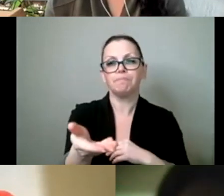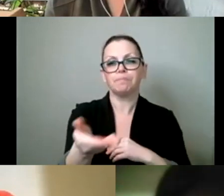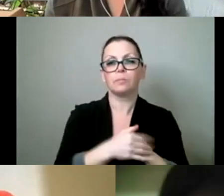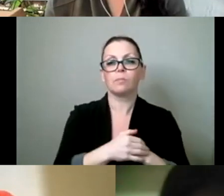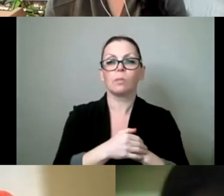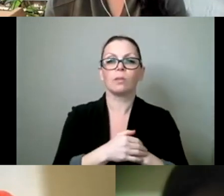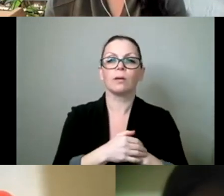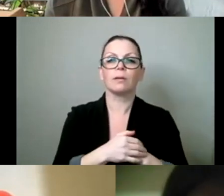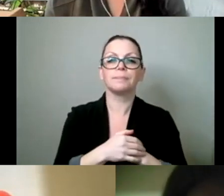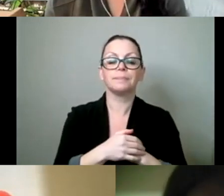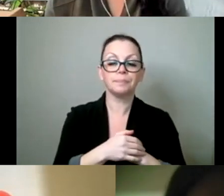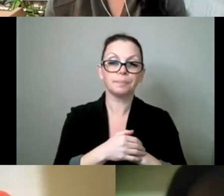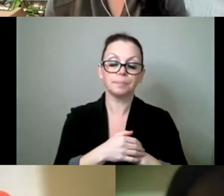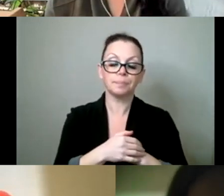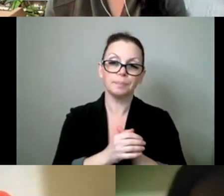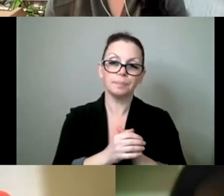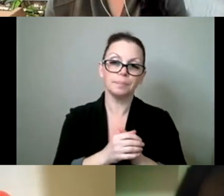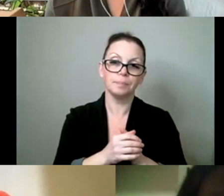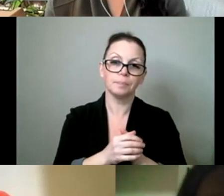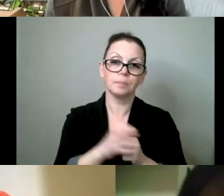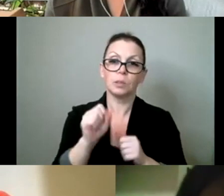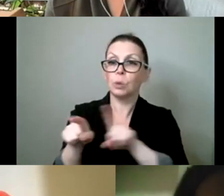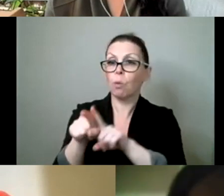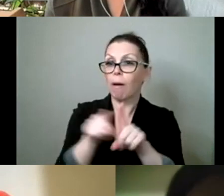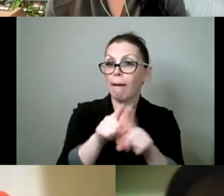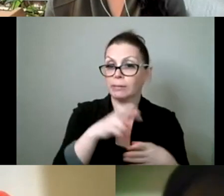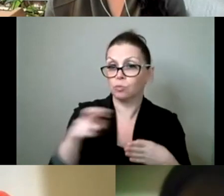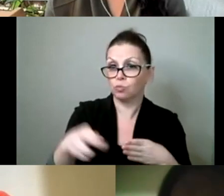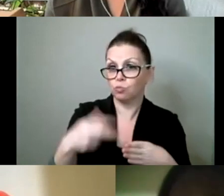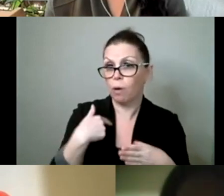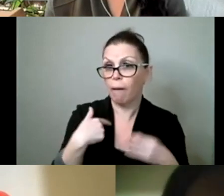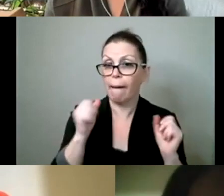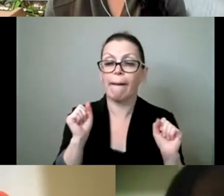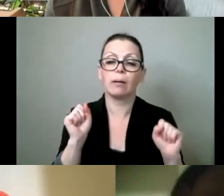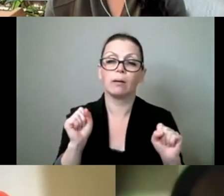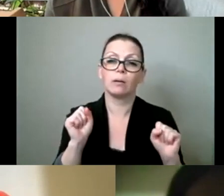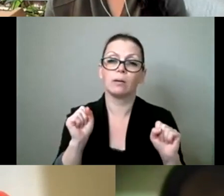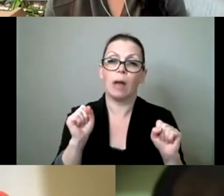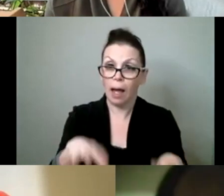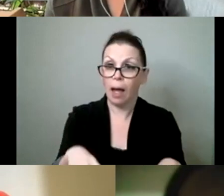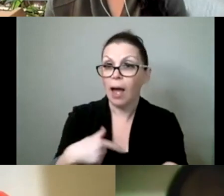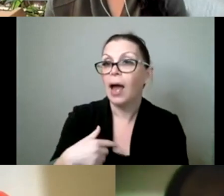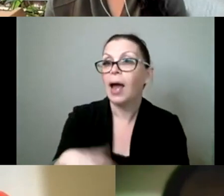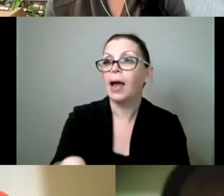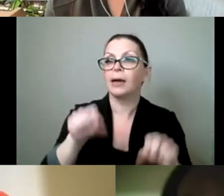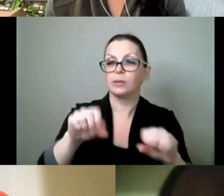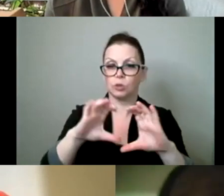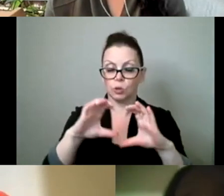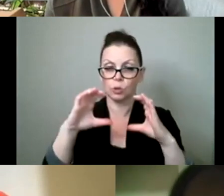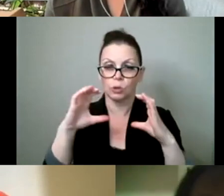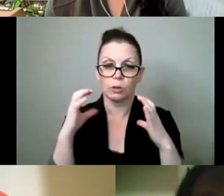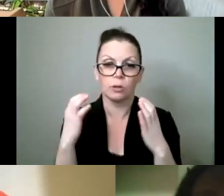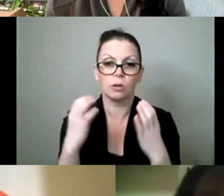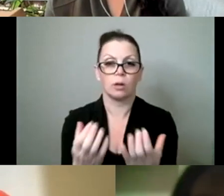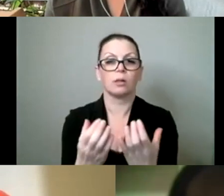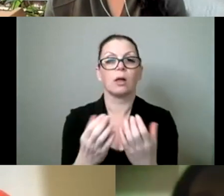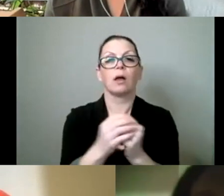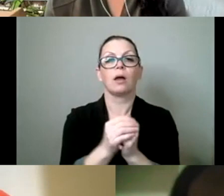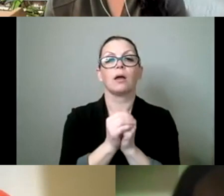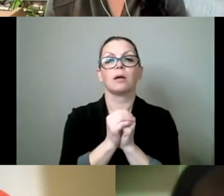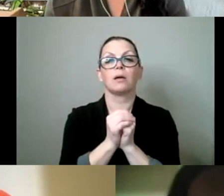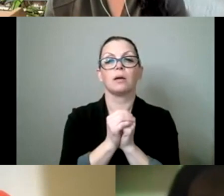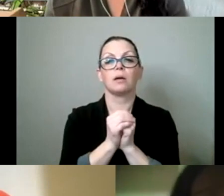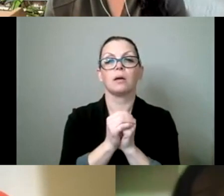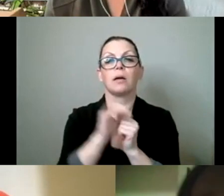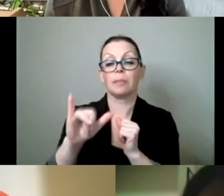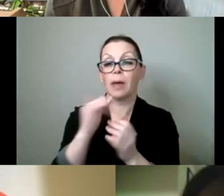know, as a result, I was able to, I took a class that got on the set, you know, that was